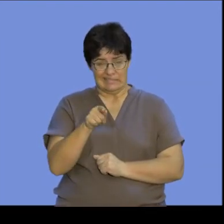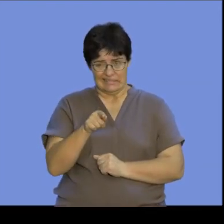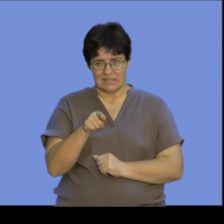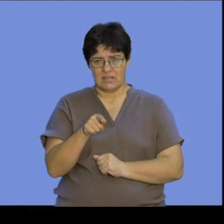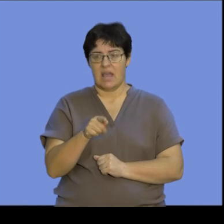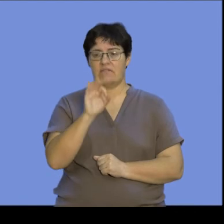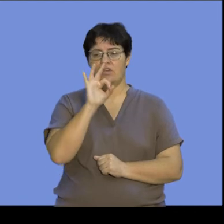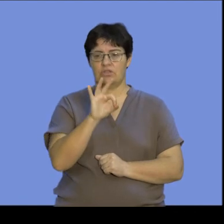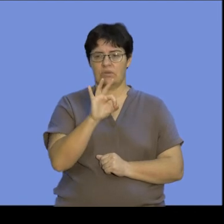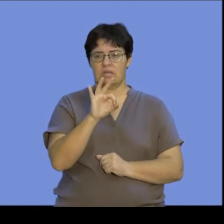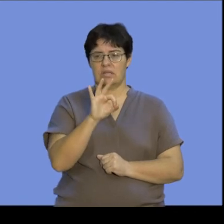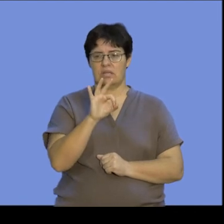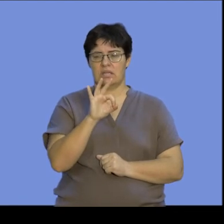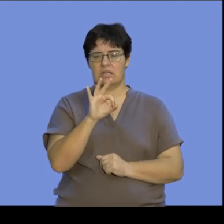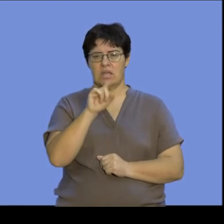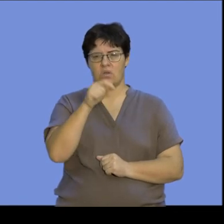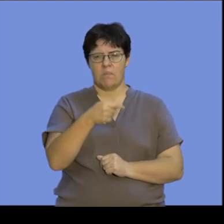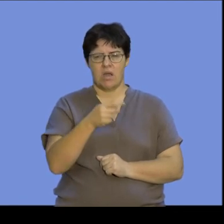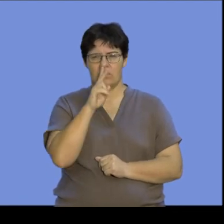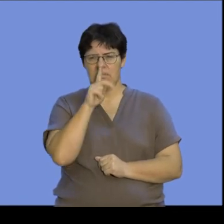3, let's just go back to this,